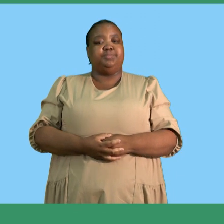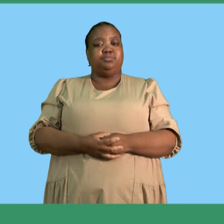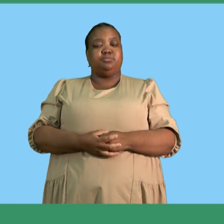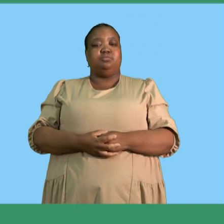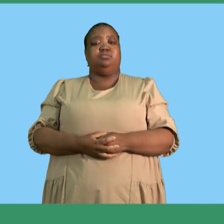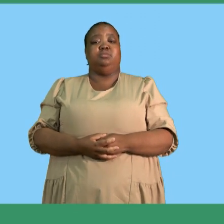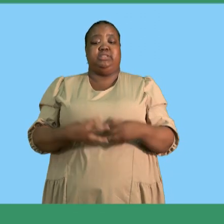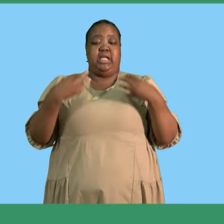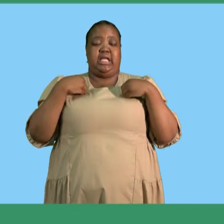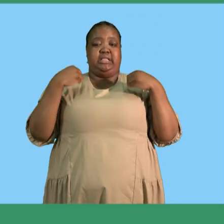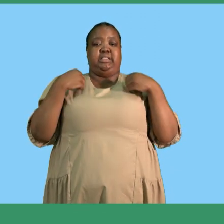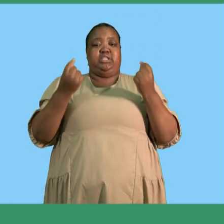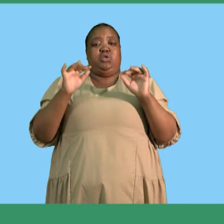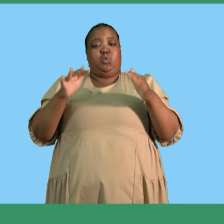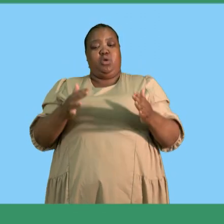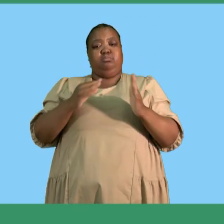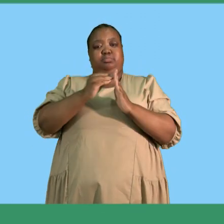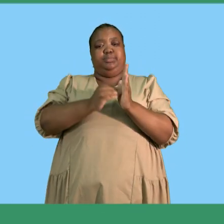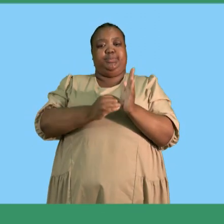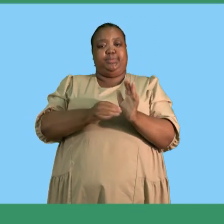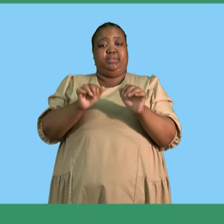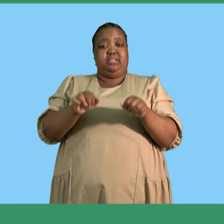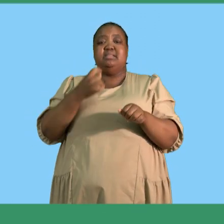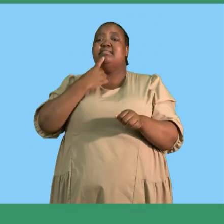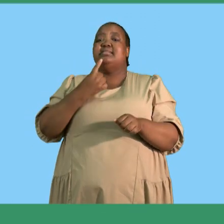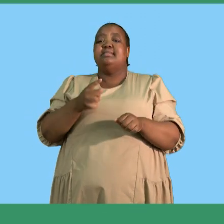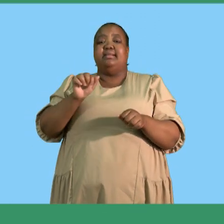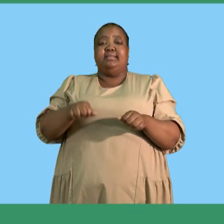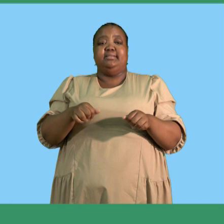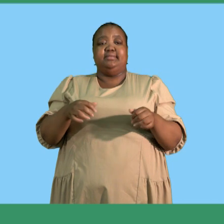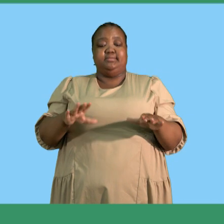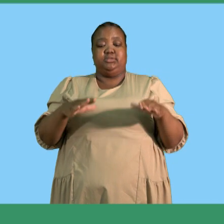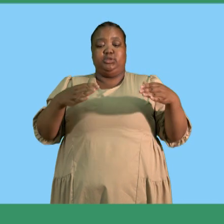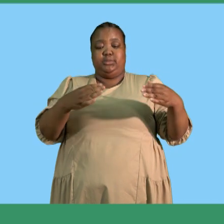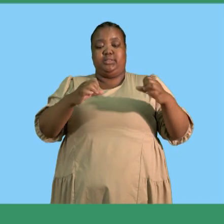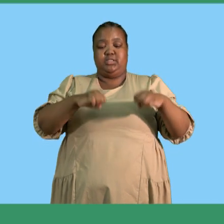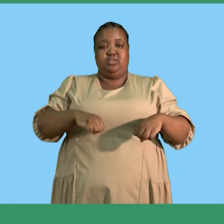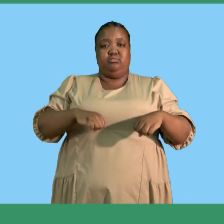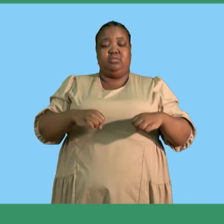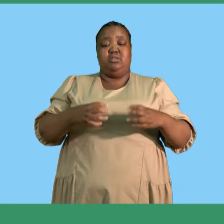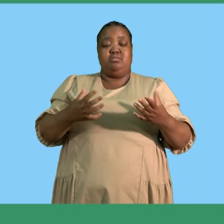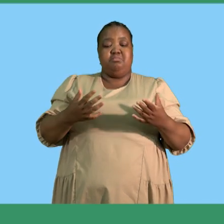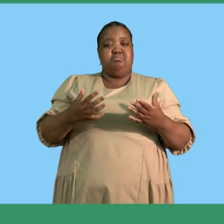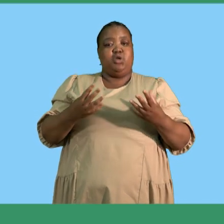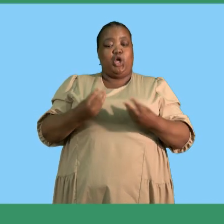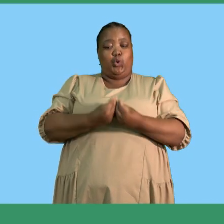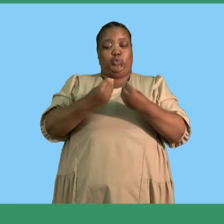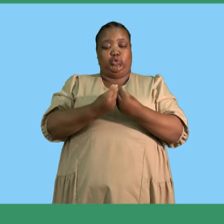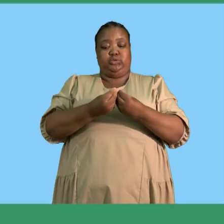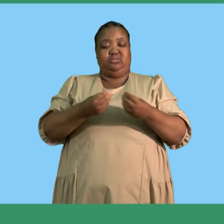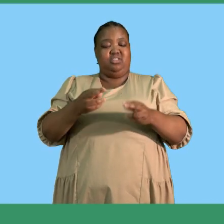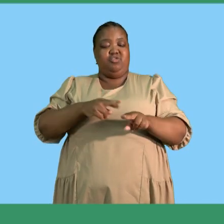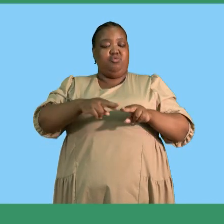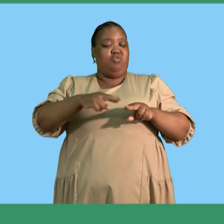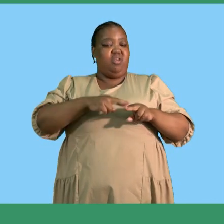lease the asset. That's why it says that a party agrees to rent the